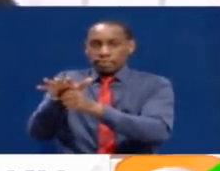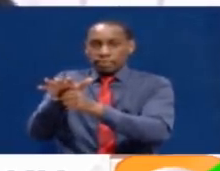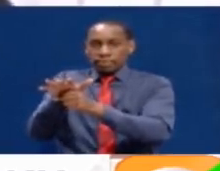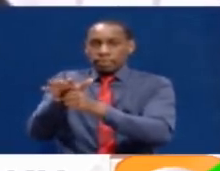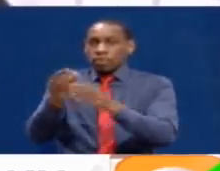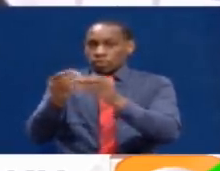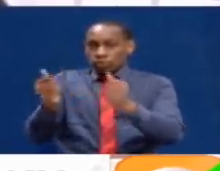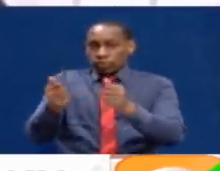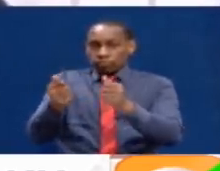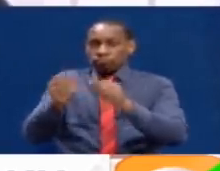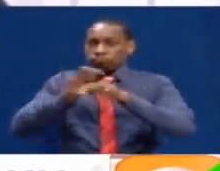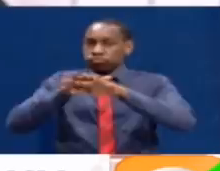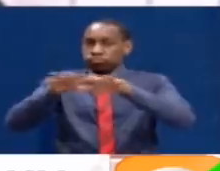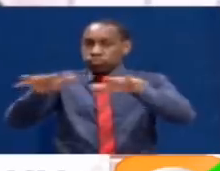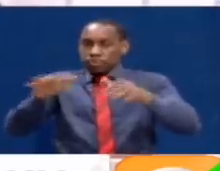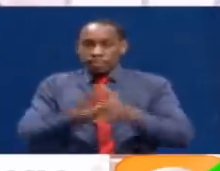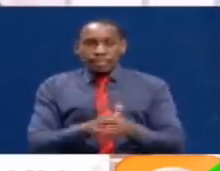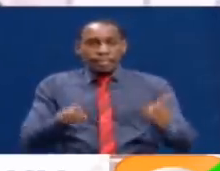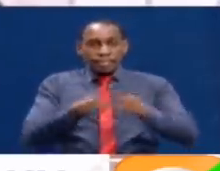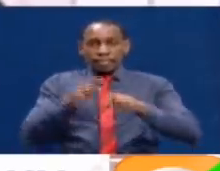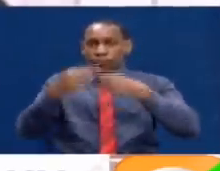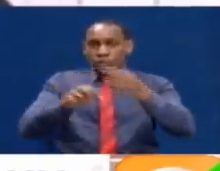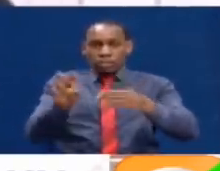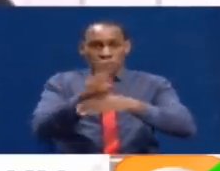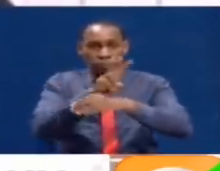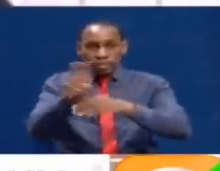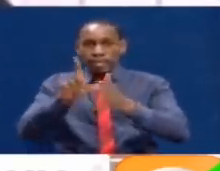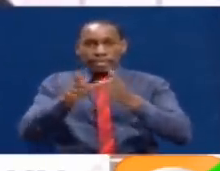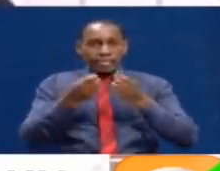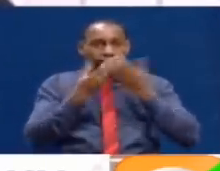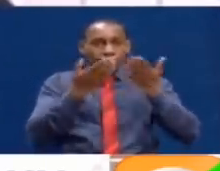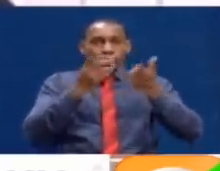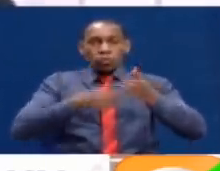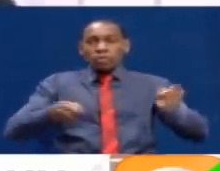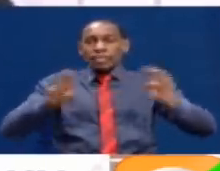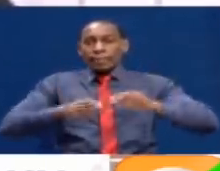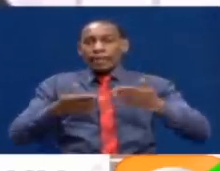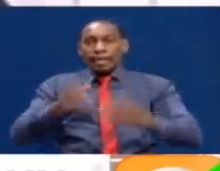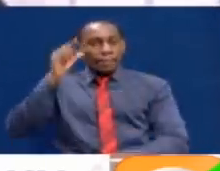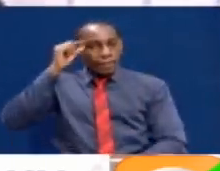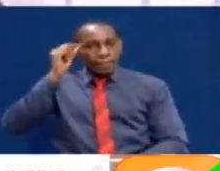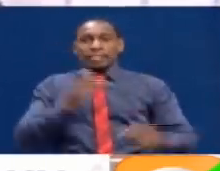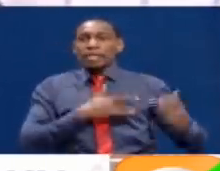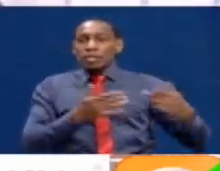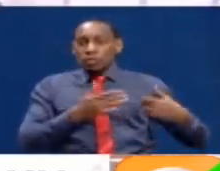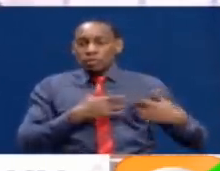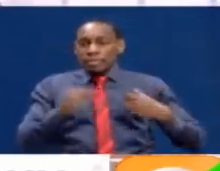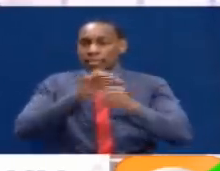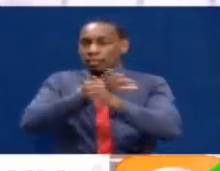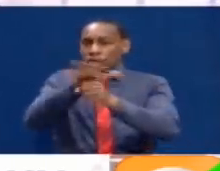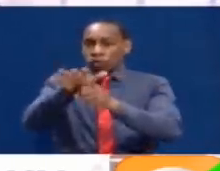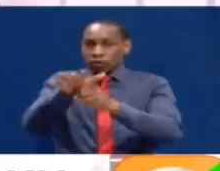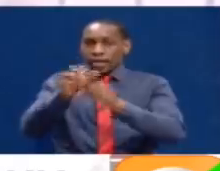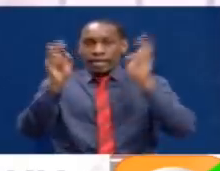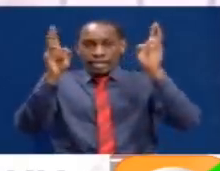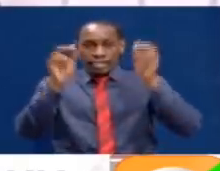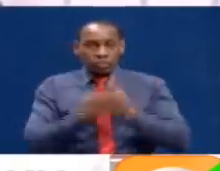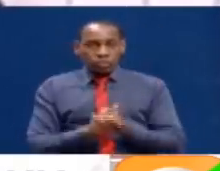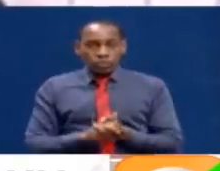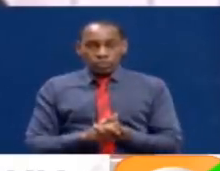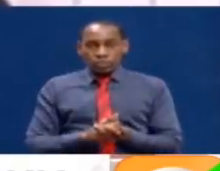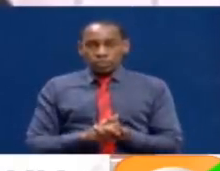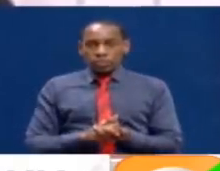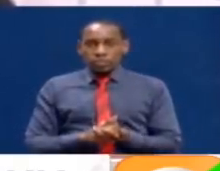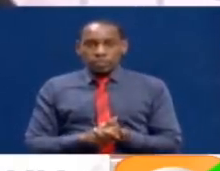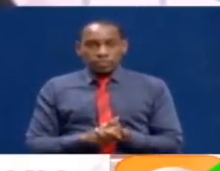dealt with in terms of the spread. Okay. And we'll be keeping you posted in terms of what's happening here in Mombasa with regard to the COVID-19 issue.